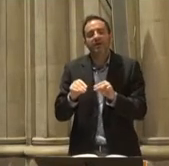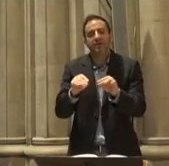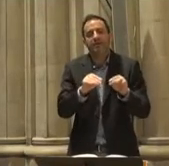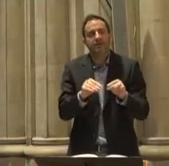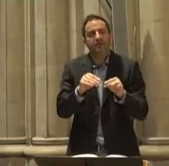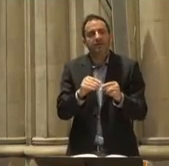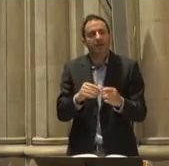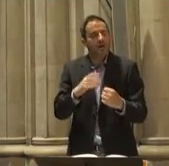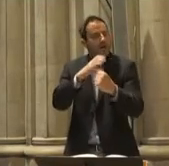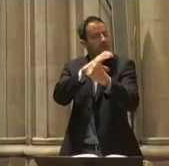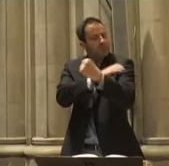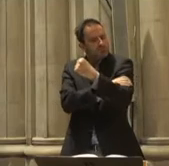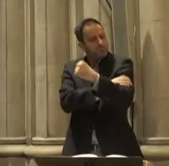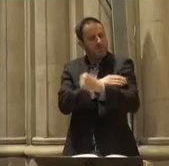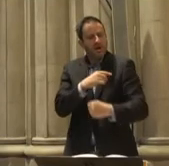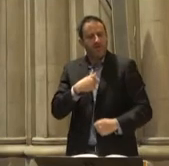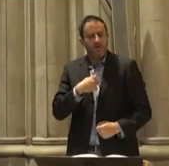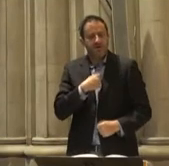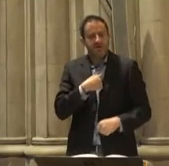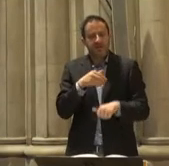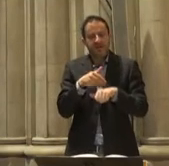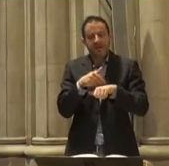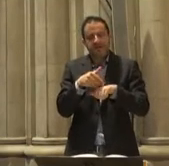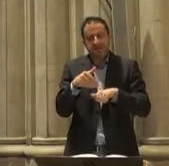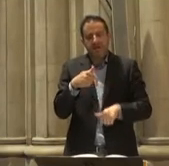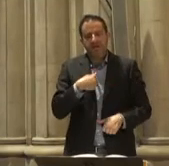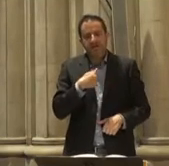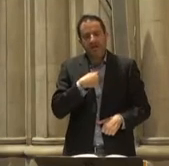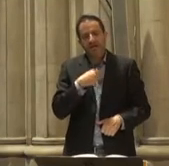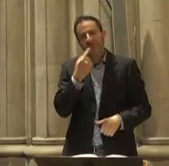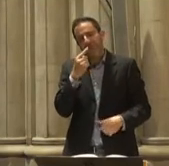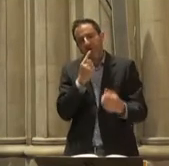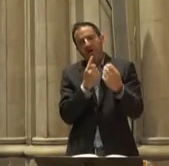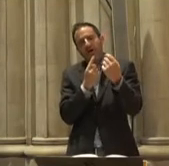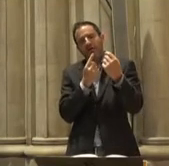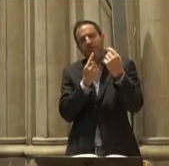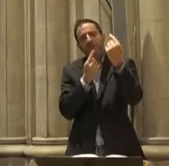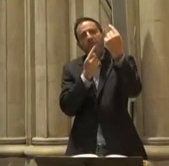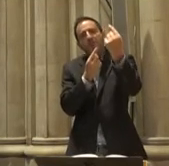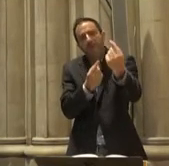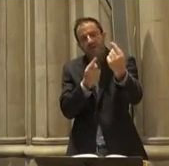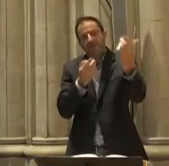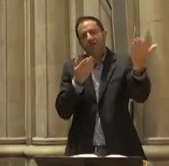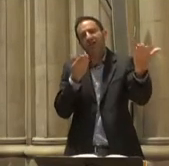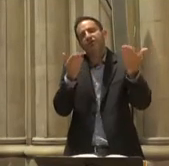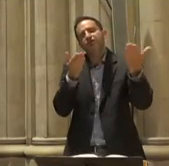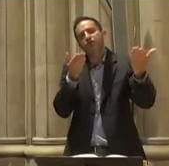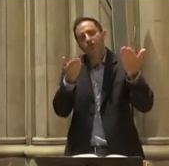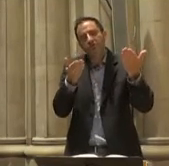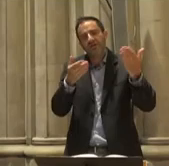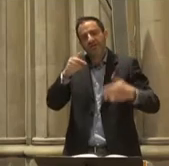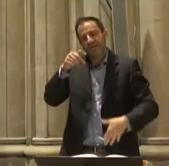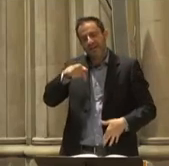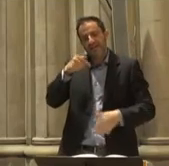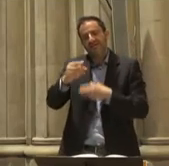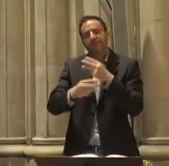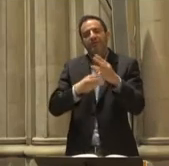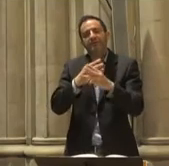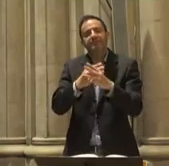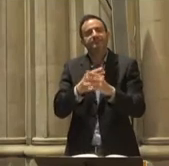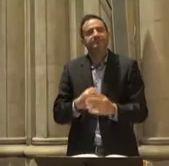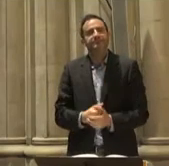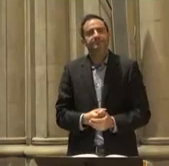even as it empowers us and sends us forth for mission and service in the world.